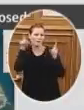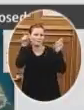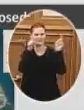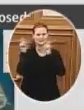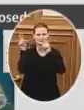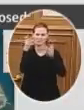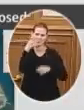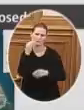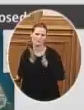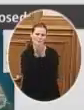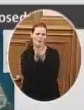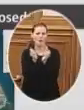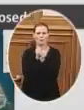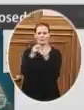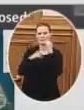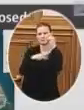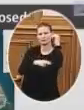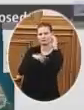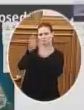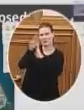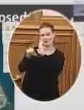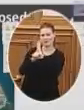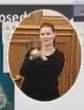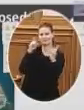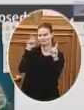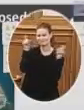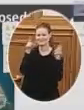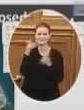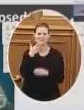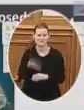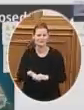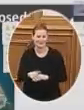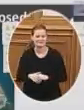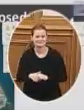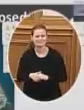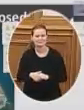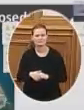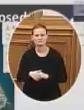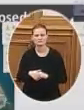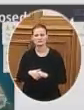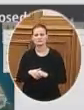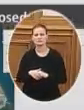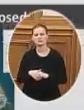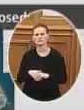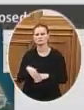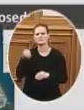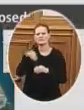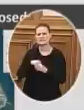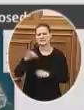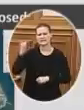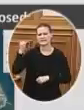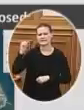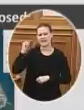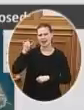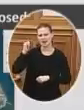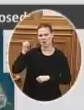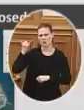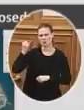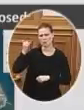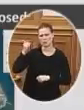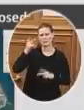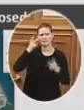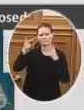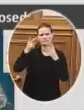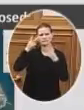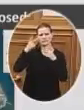race. Now, what I didn't mention on this slide are, in yellow, are shown the view areas. These are